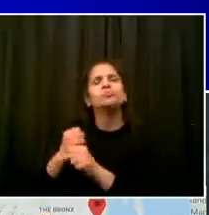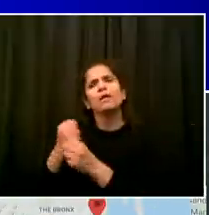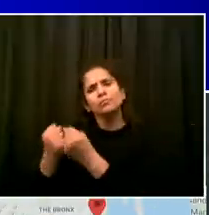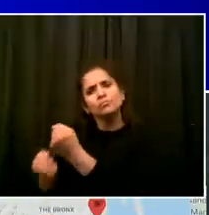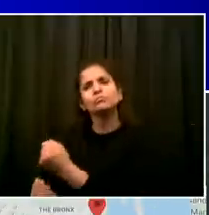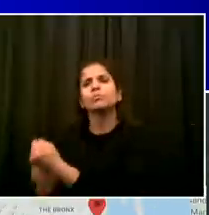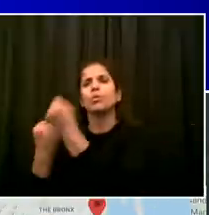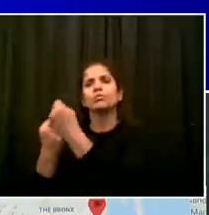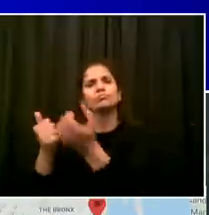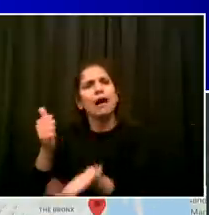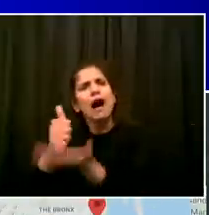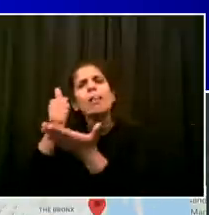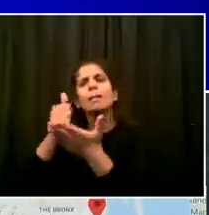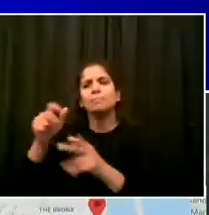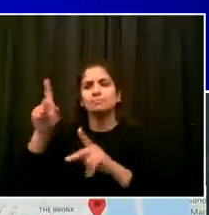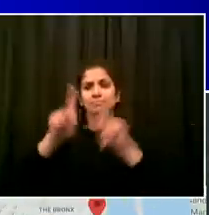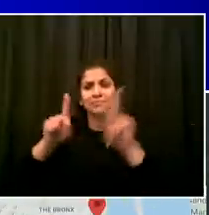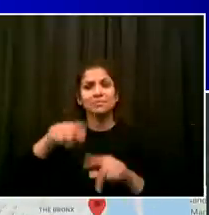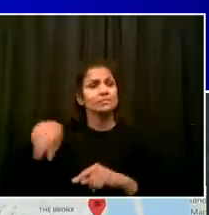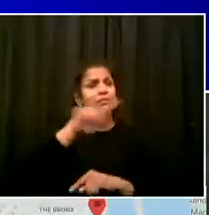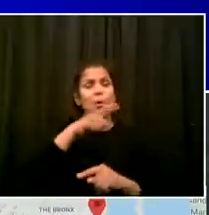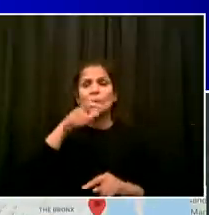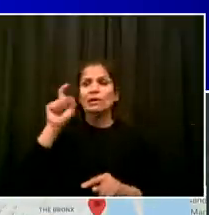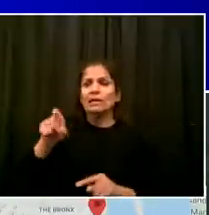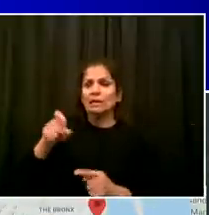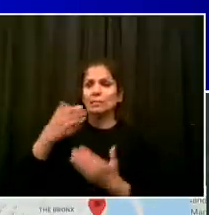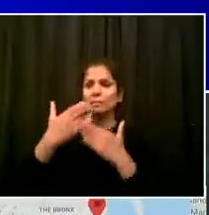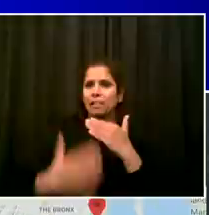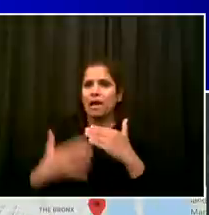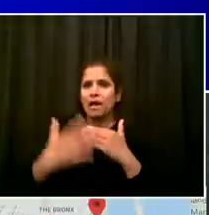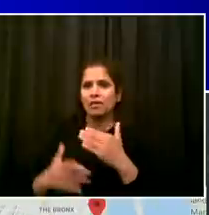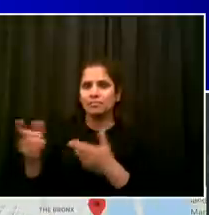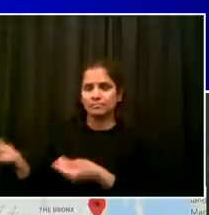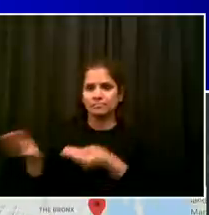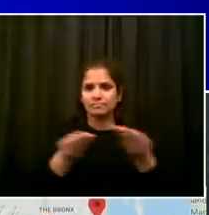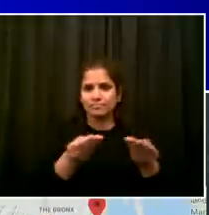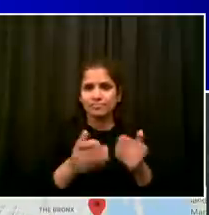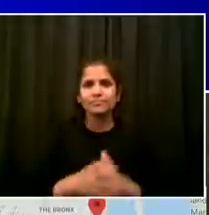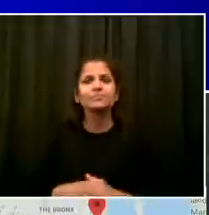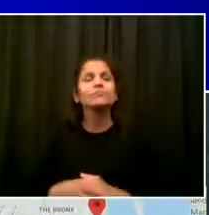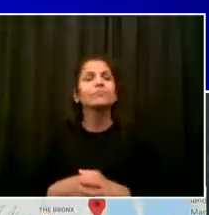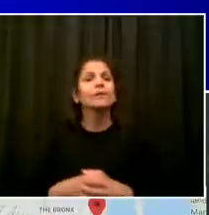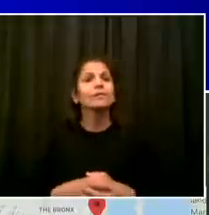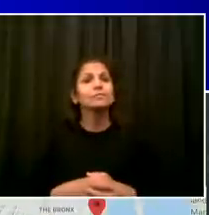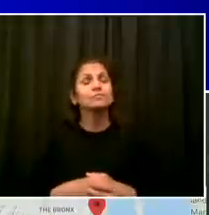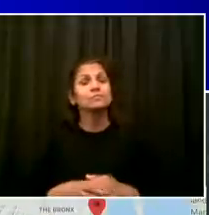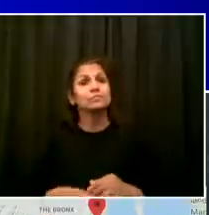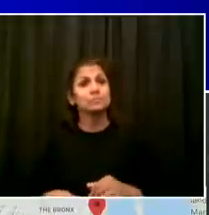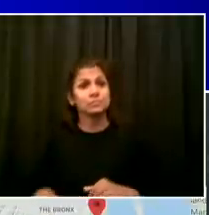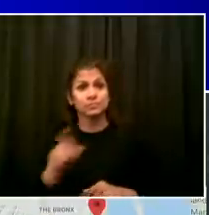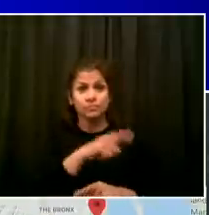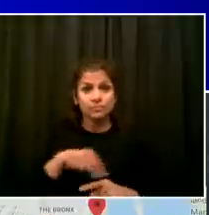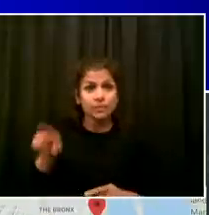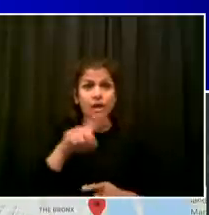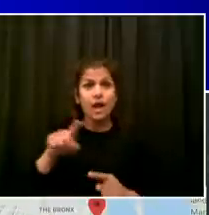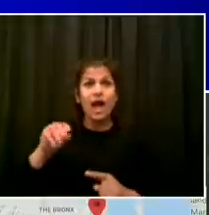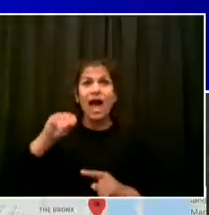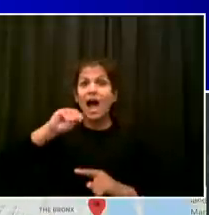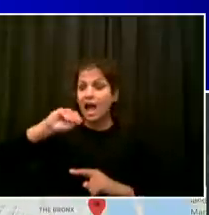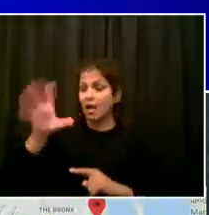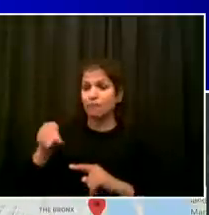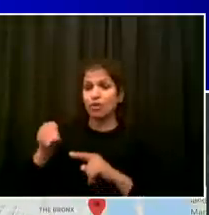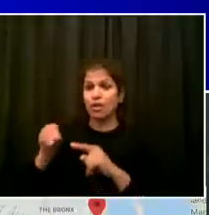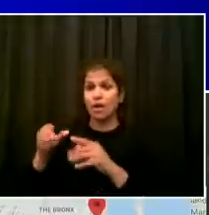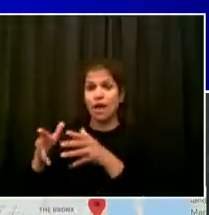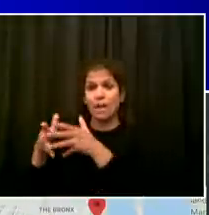make an appeal to people of African descent that it's very important to give blood at this point. And there's a reason for that. And people